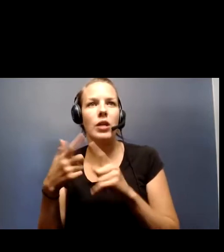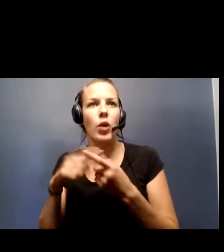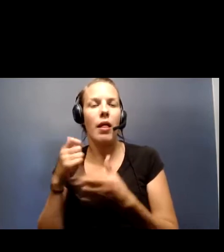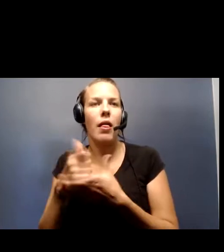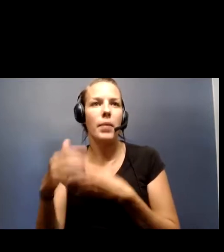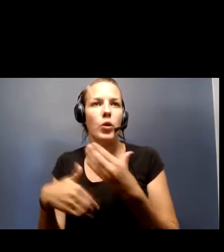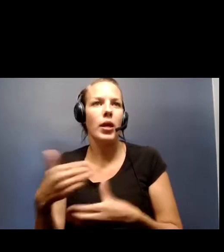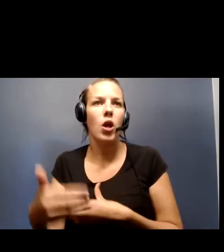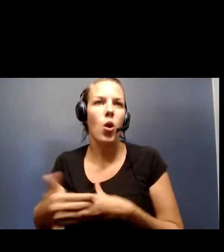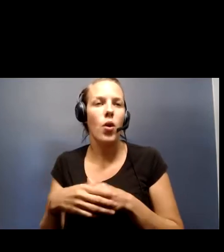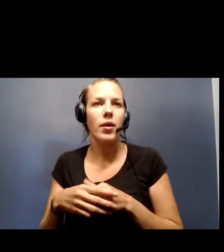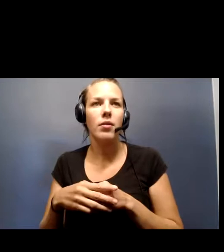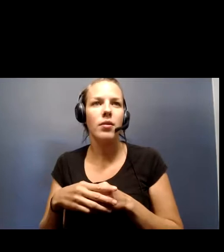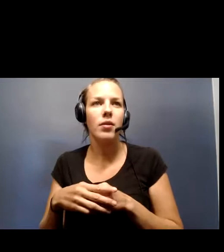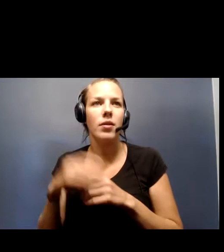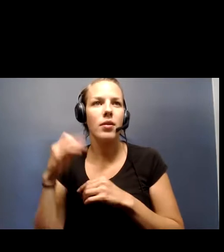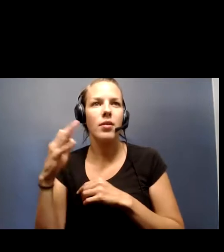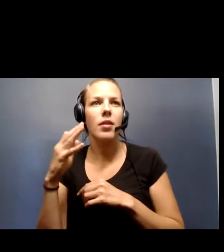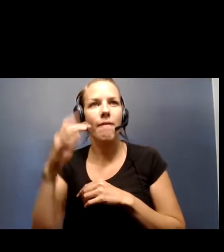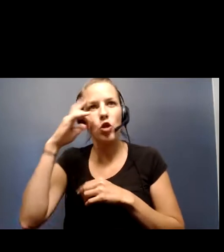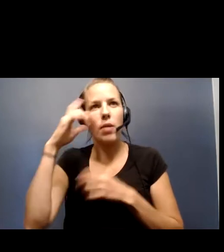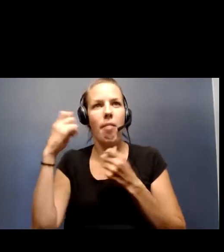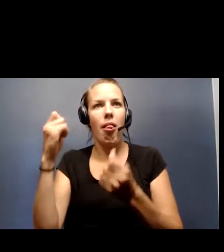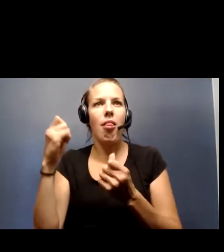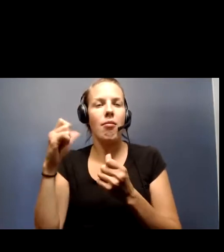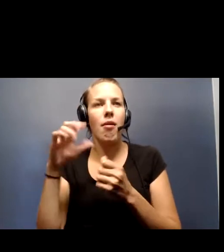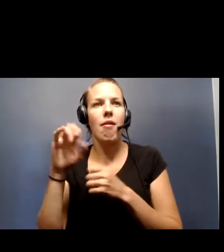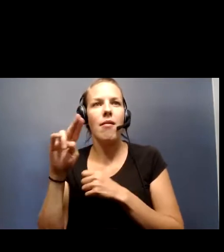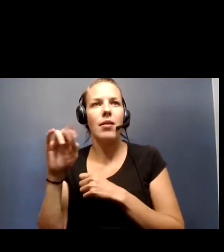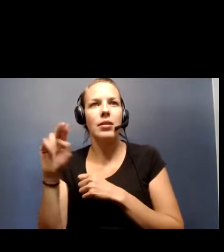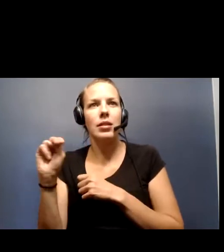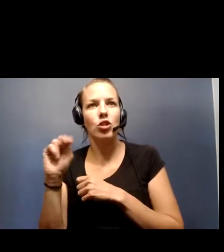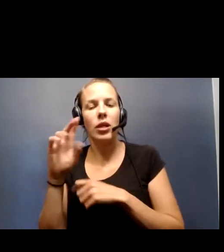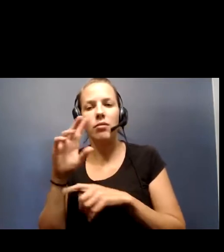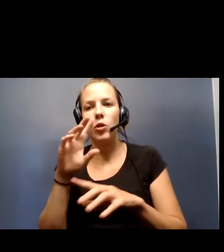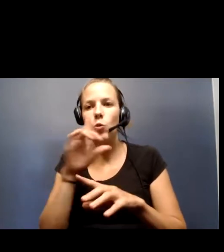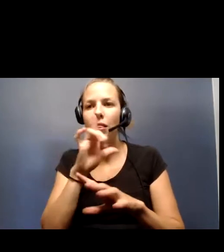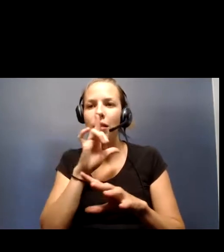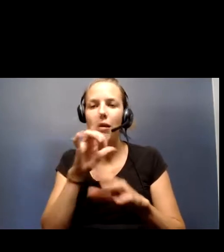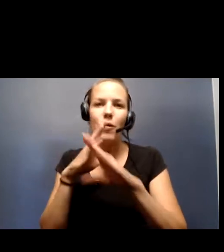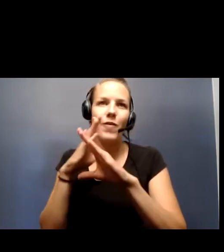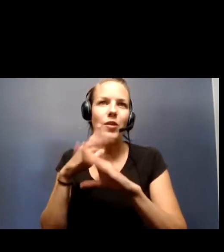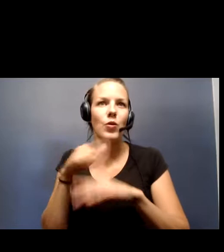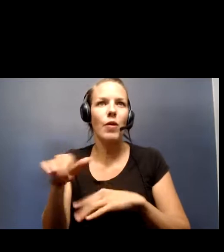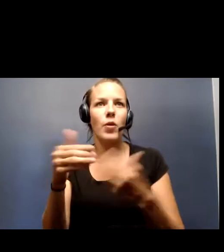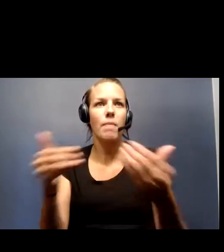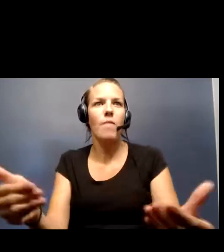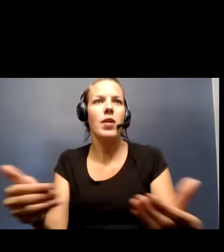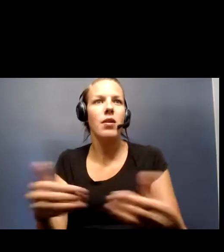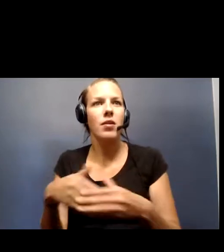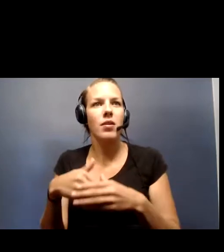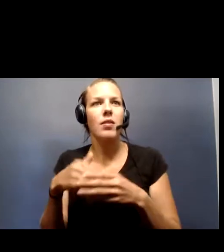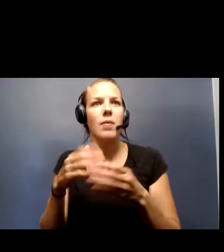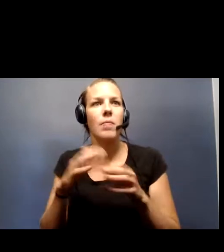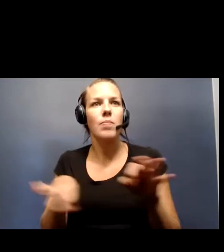going. If your mental health conditions are really preventing you from moving forward, it may be worth